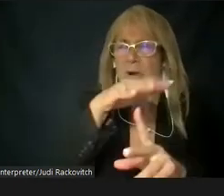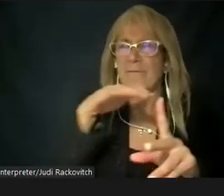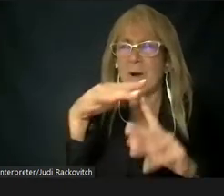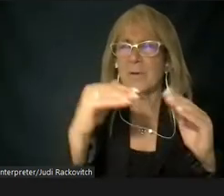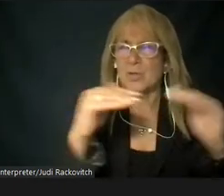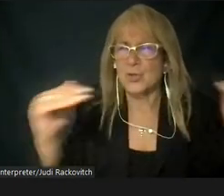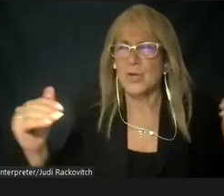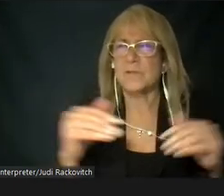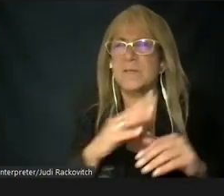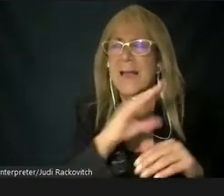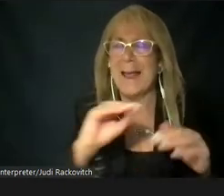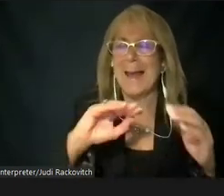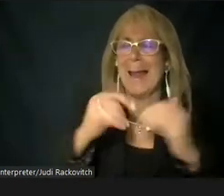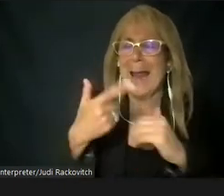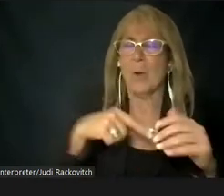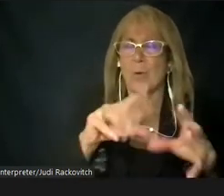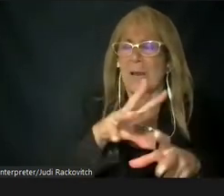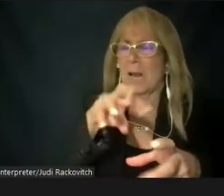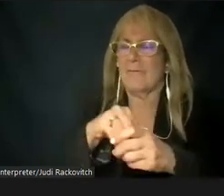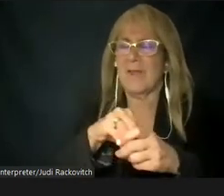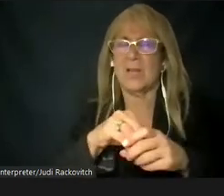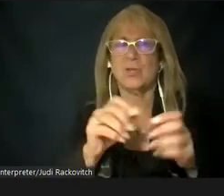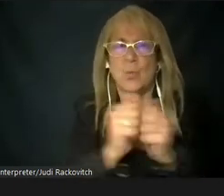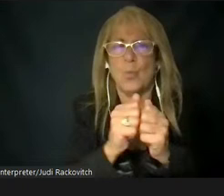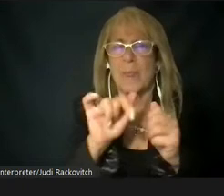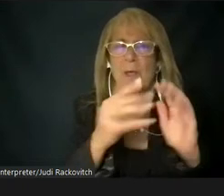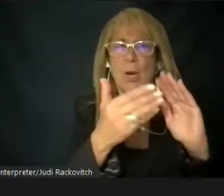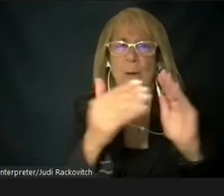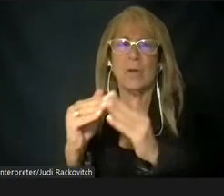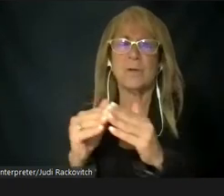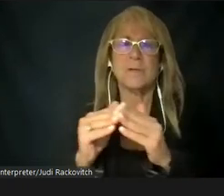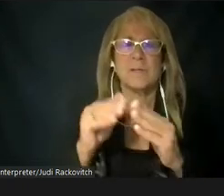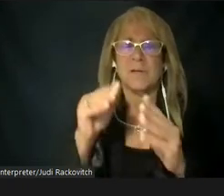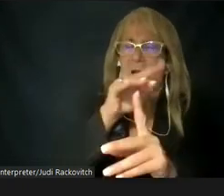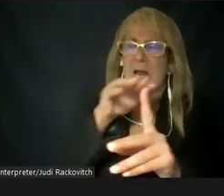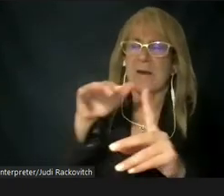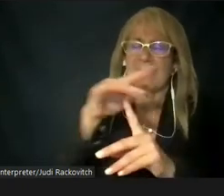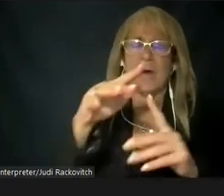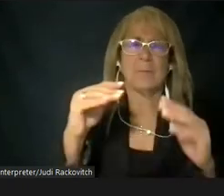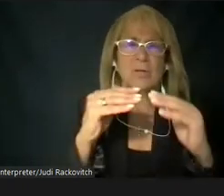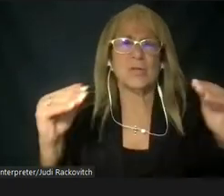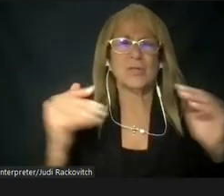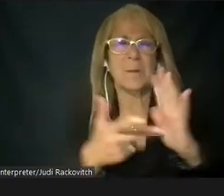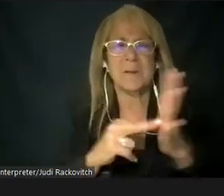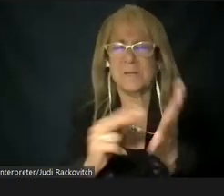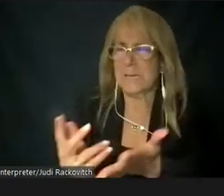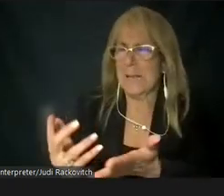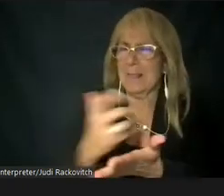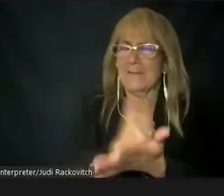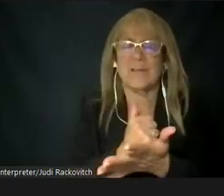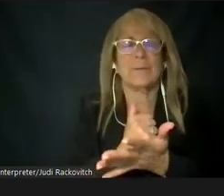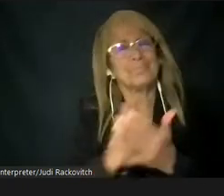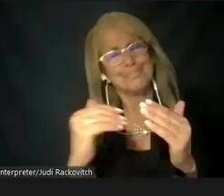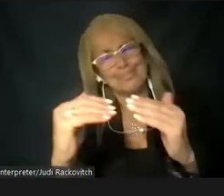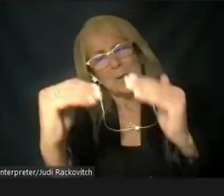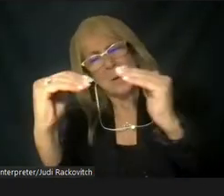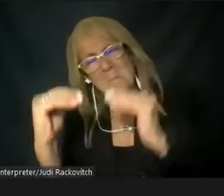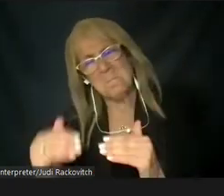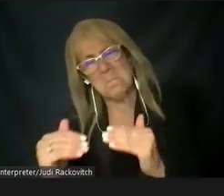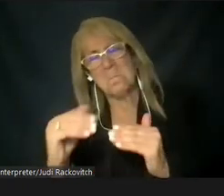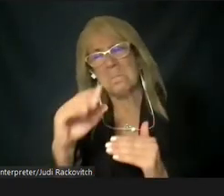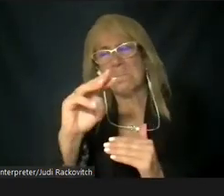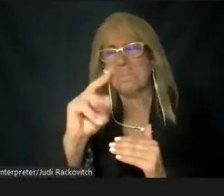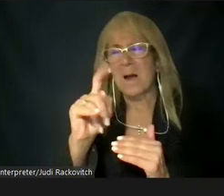environmental justice communities. The term environmental justice refers collectively to minority and low-income populations within a